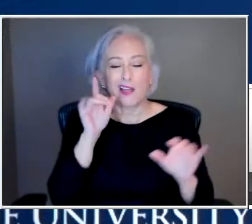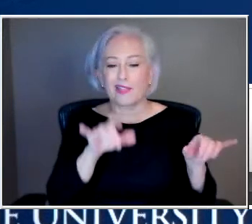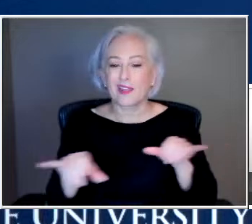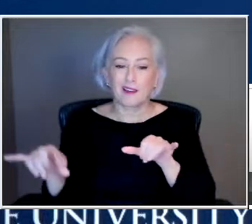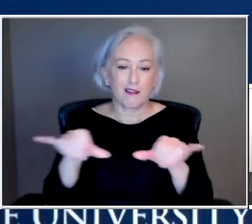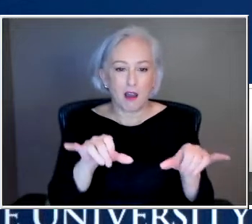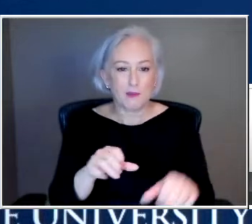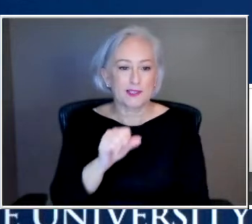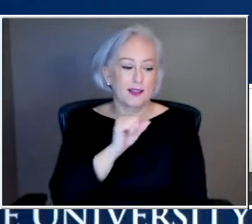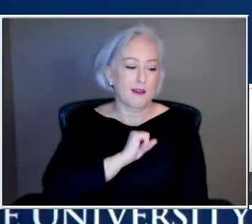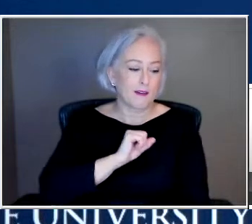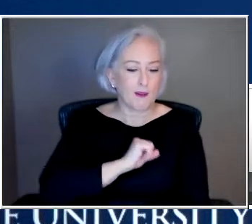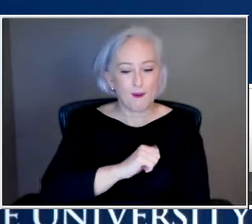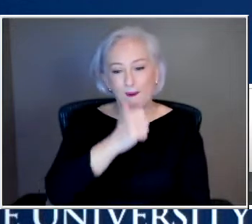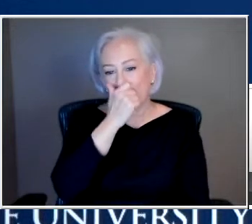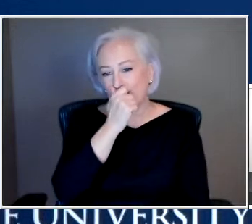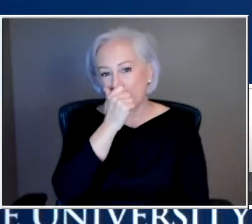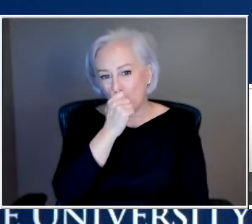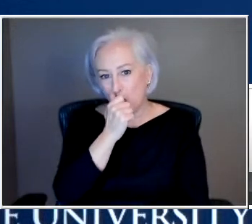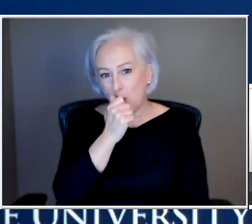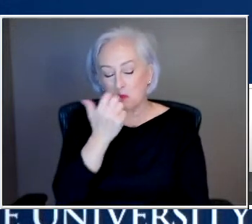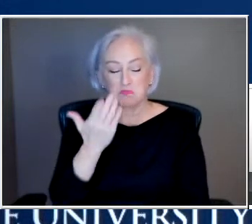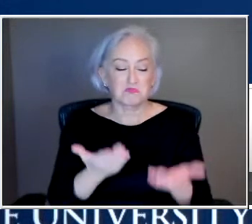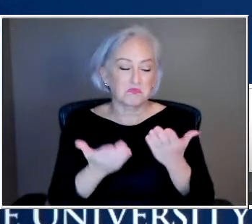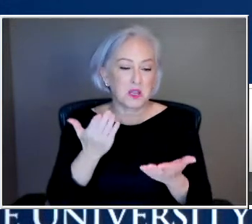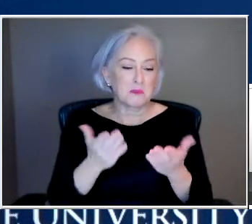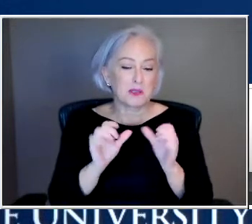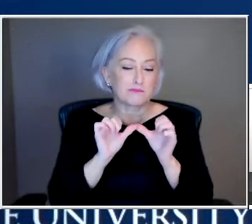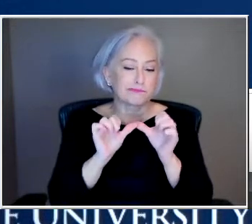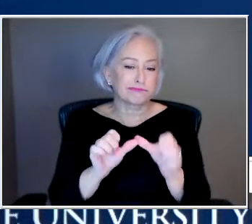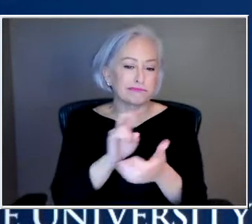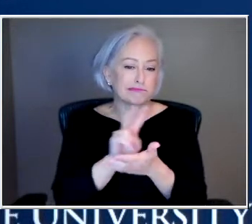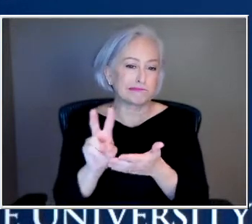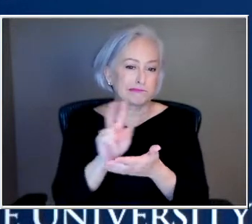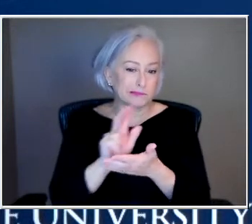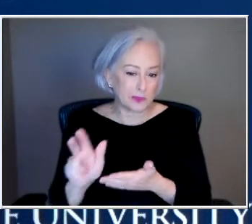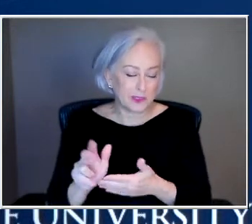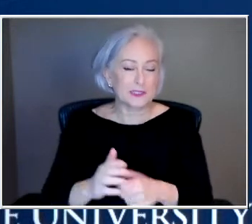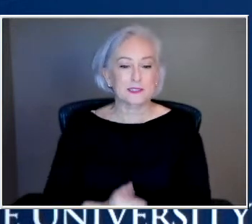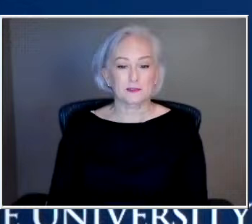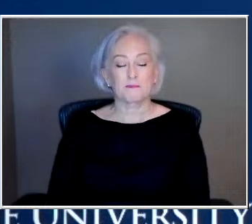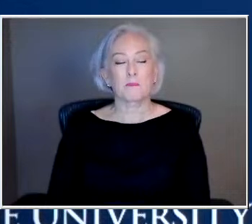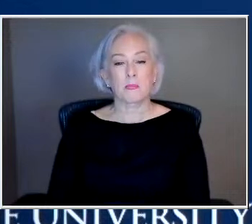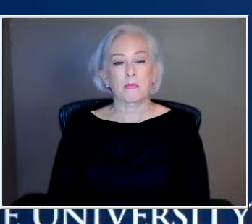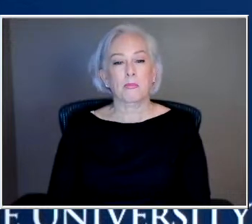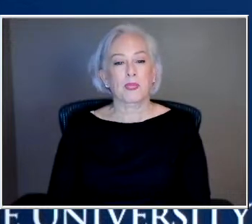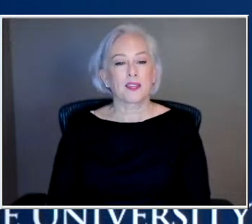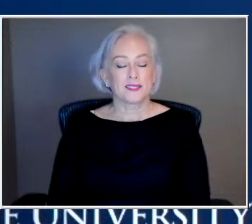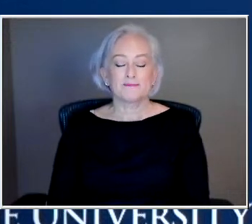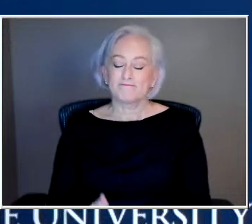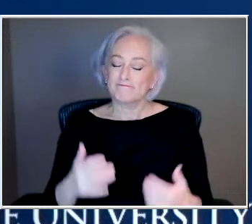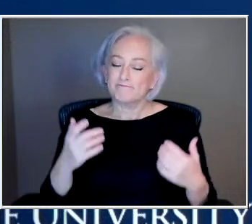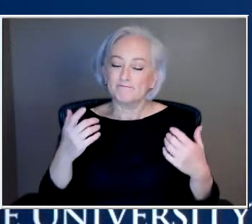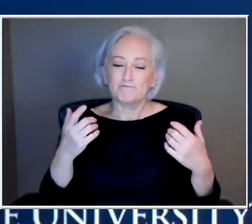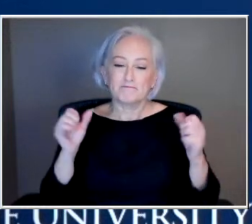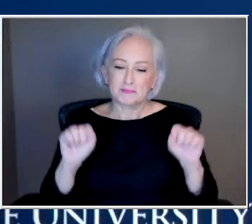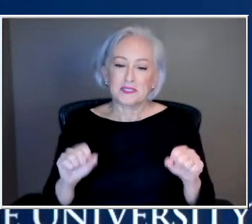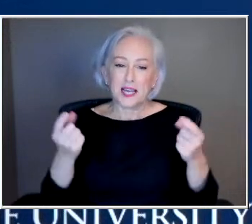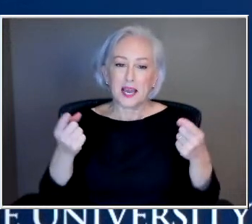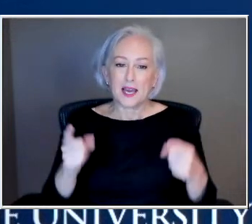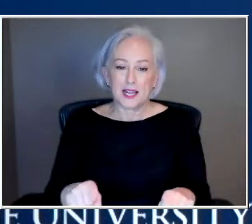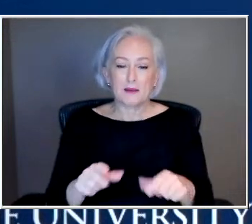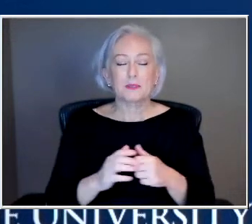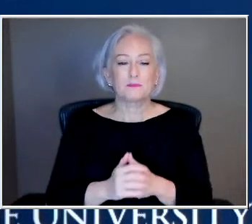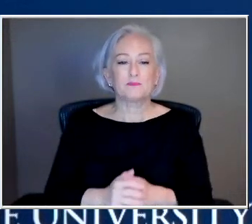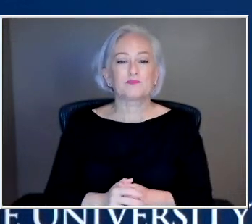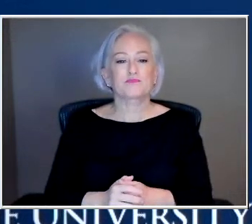and some of these symptoms may linger on. We know that is common and that has happened. I think some of these things, though, Alexis,